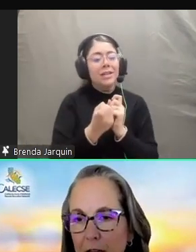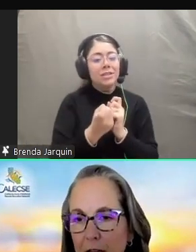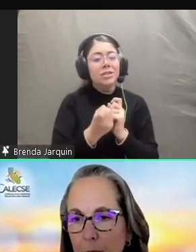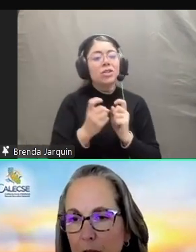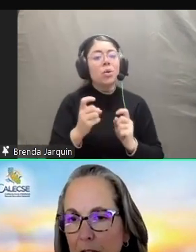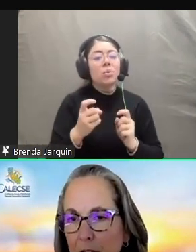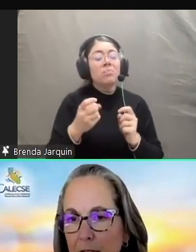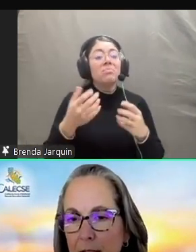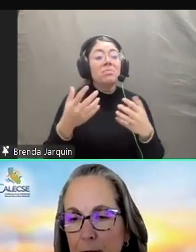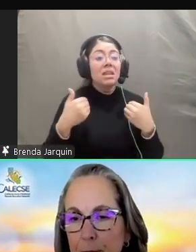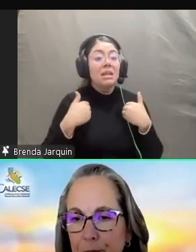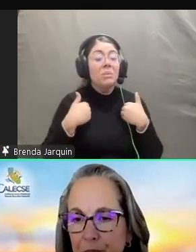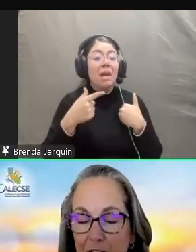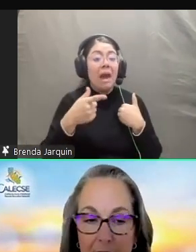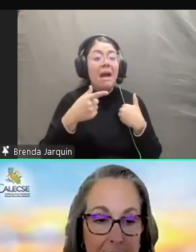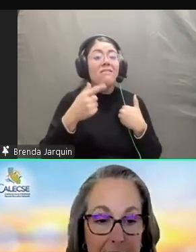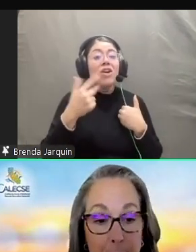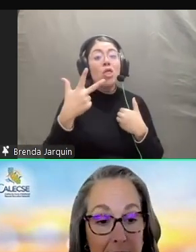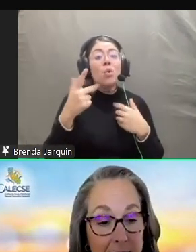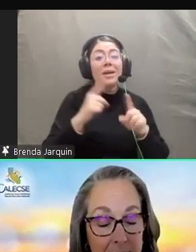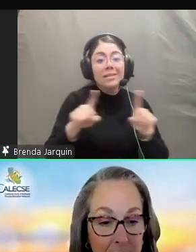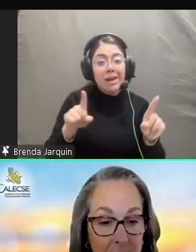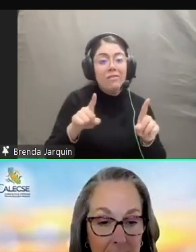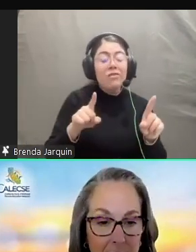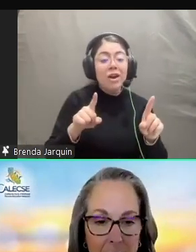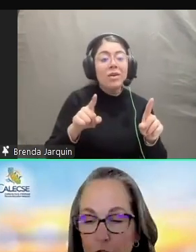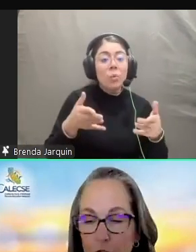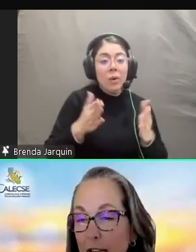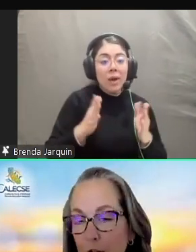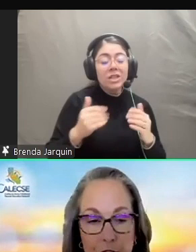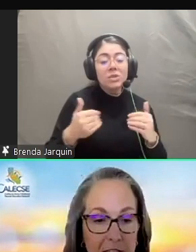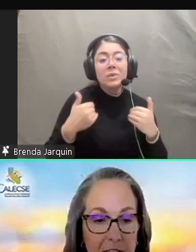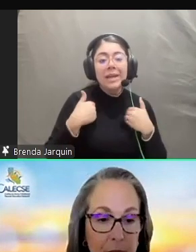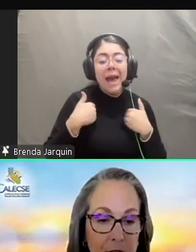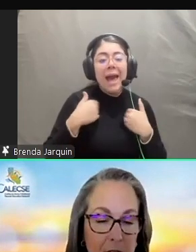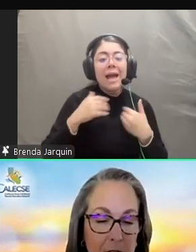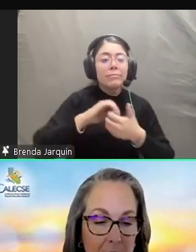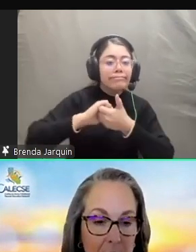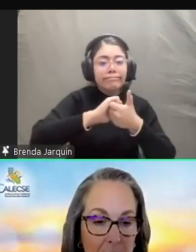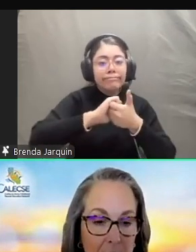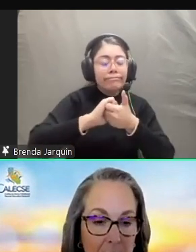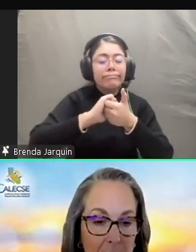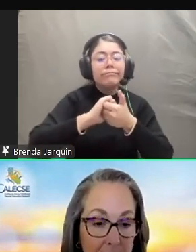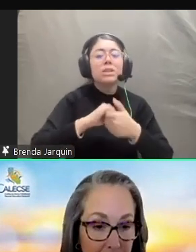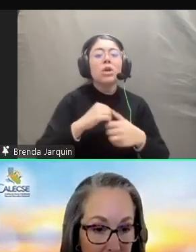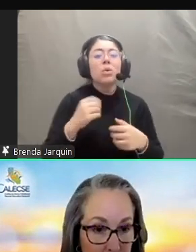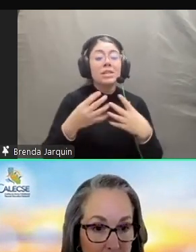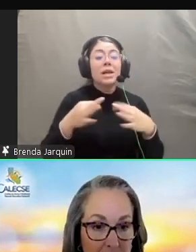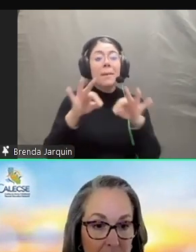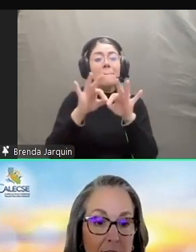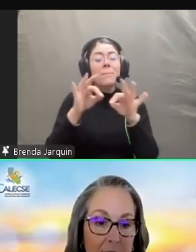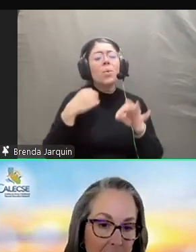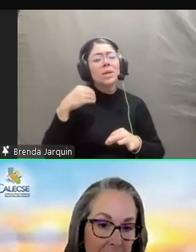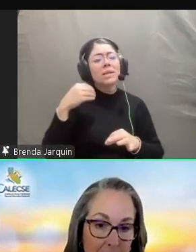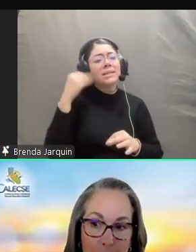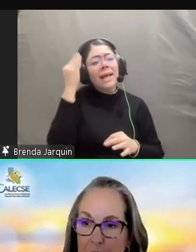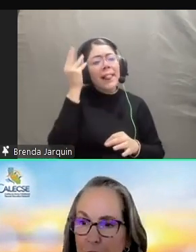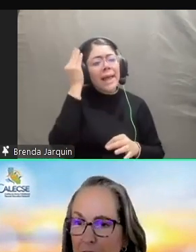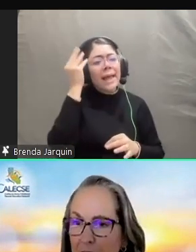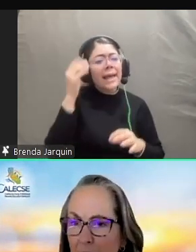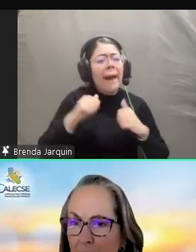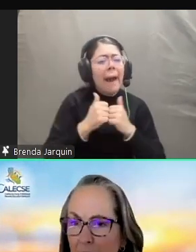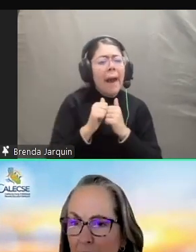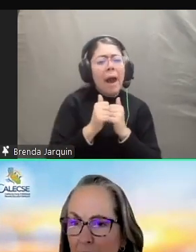collaboration. One of them is the teamness. How together are your teams individually